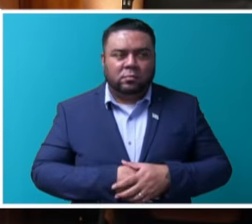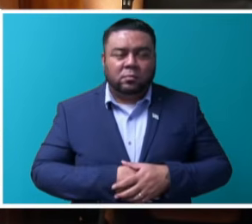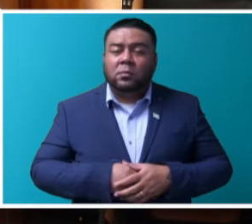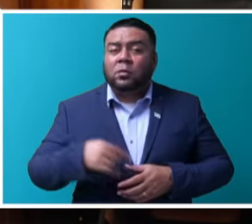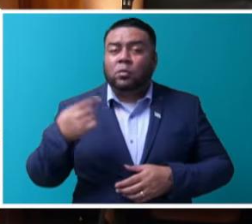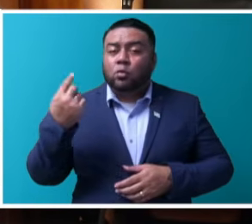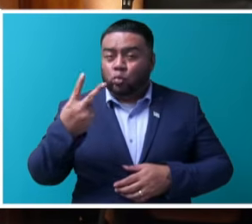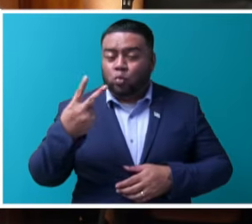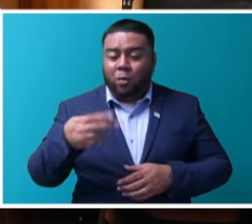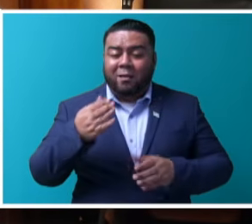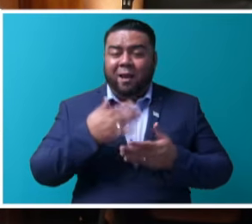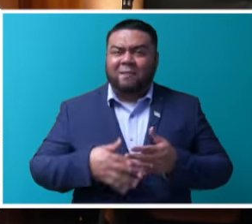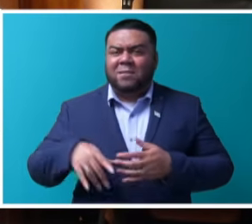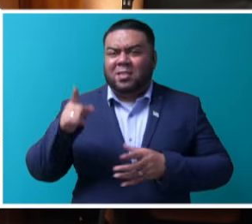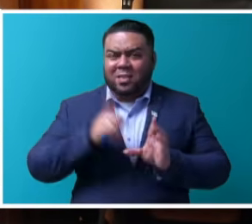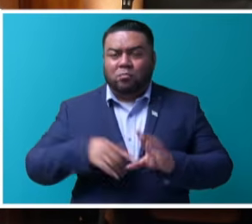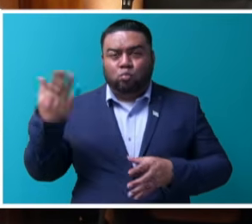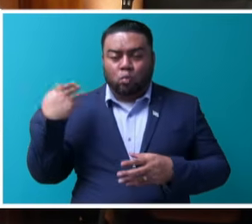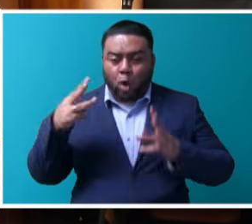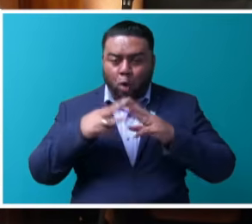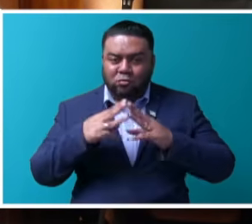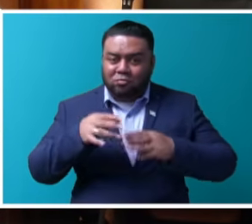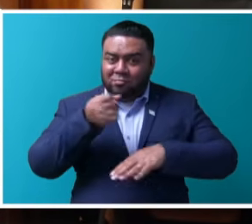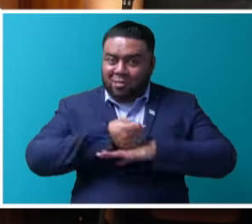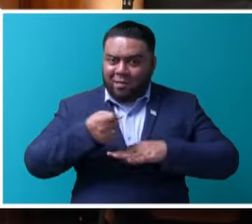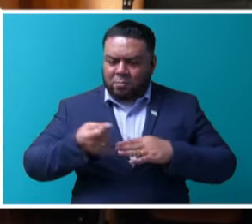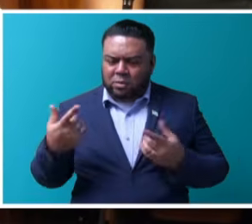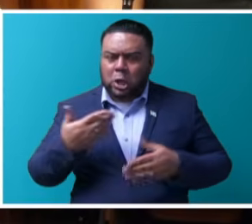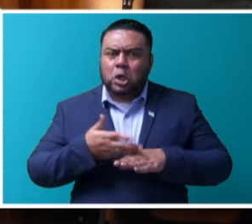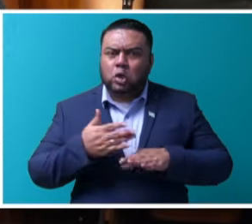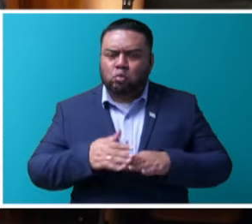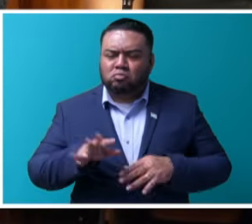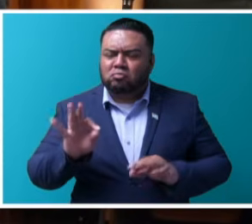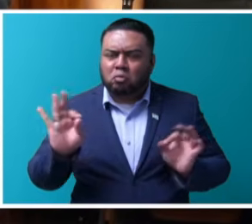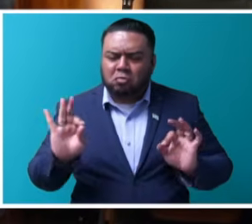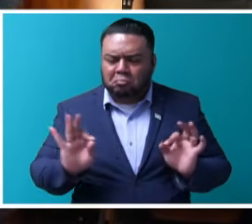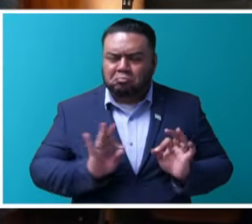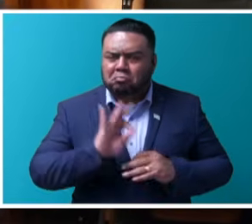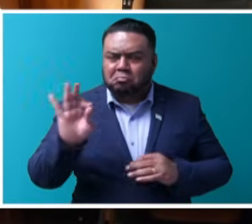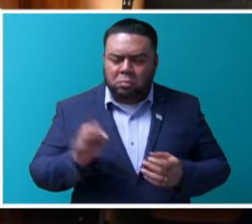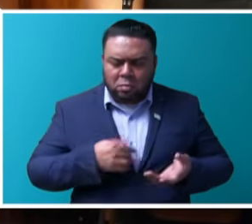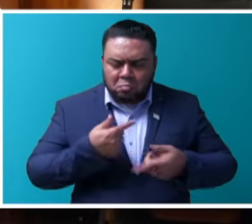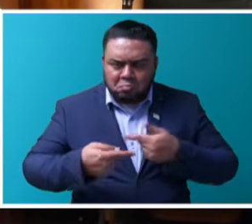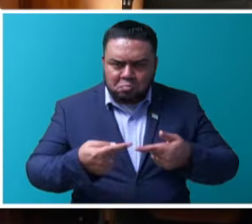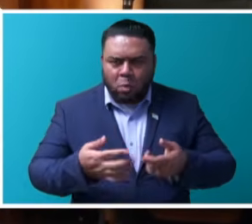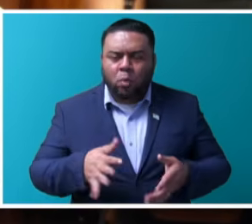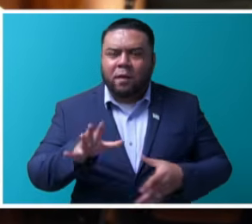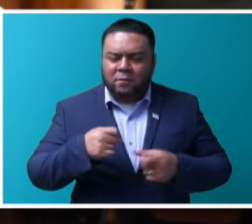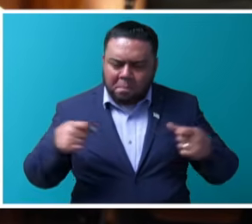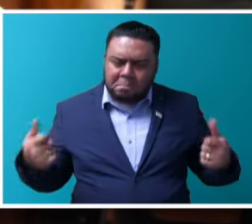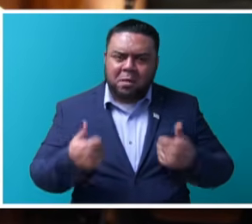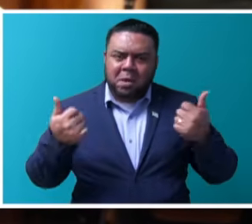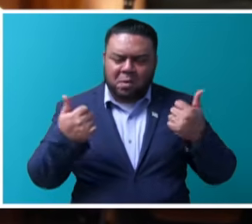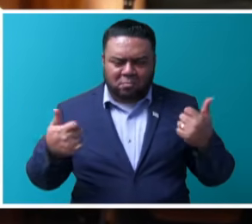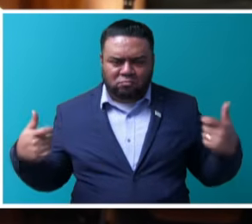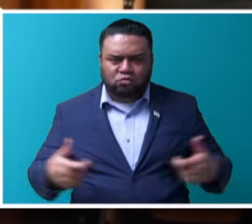2.5 years ago, our coalition government was new and untested. We were grappling with many challenges: